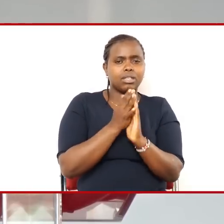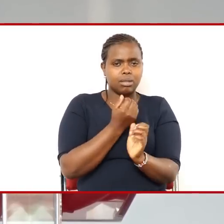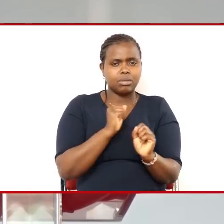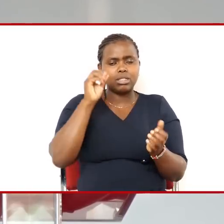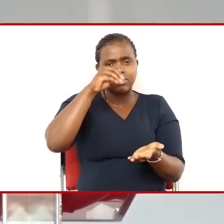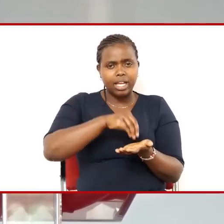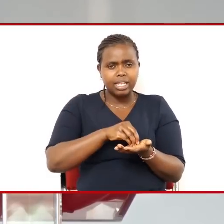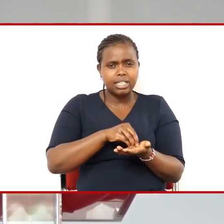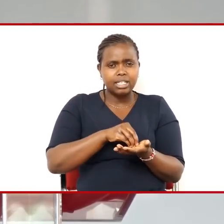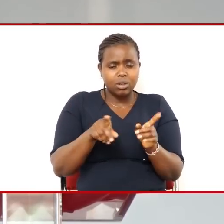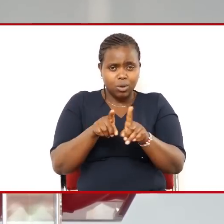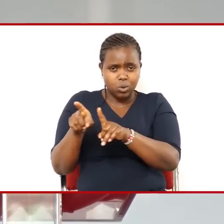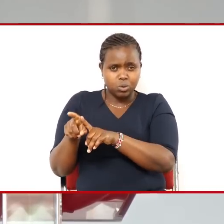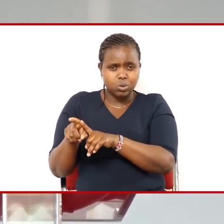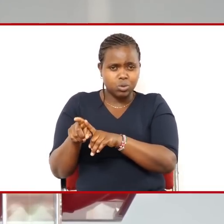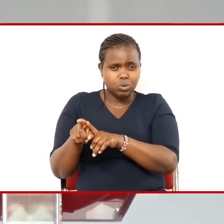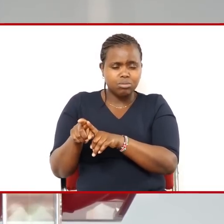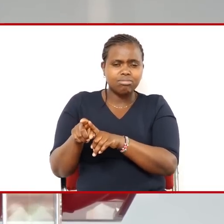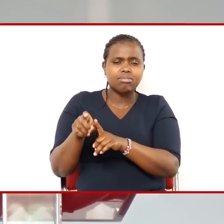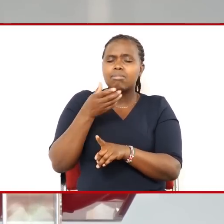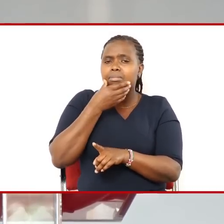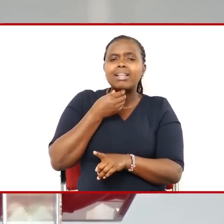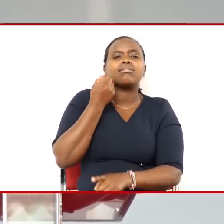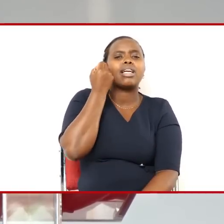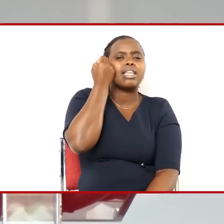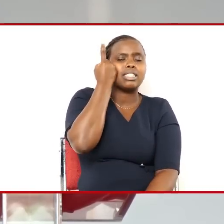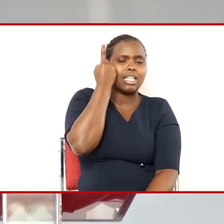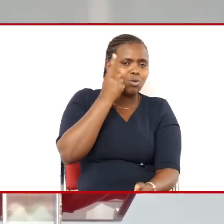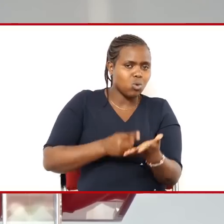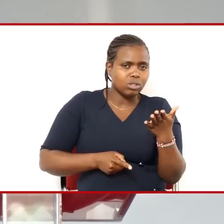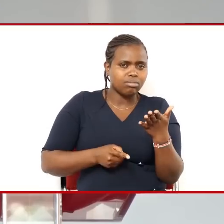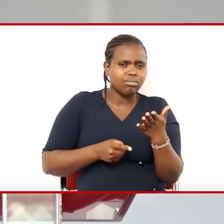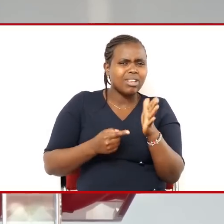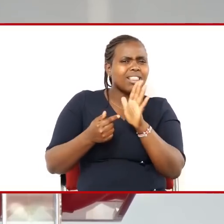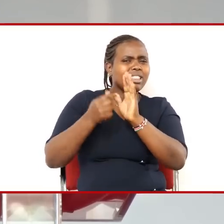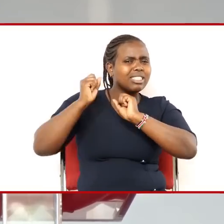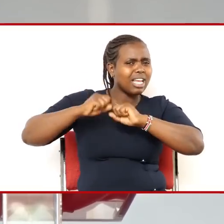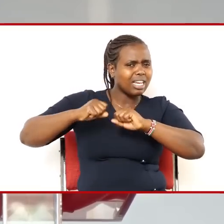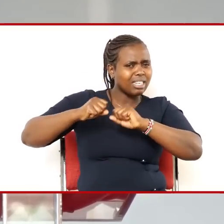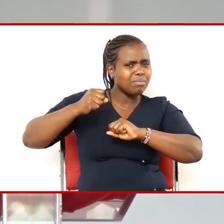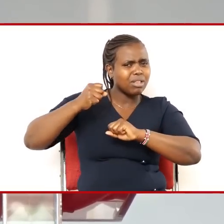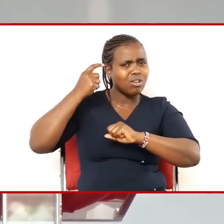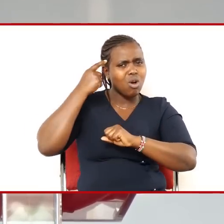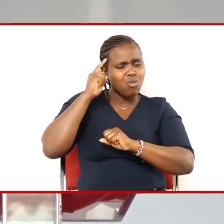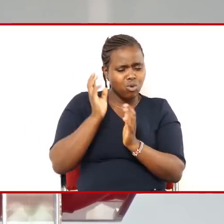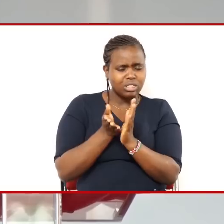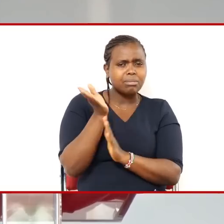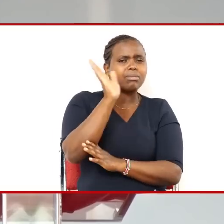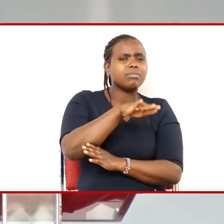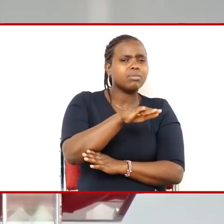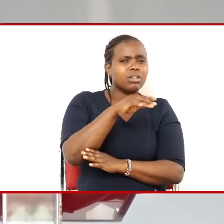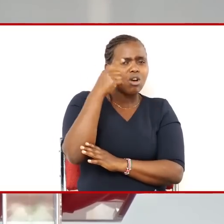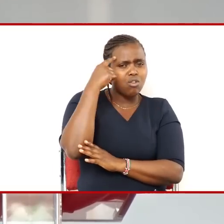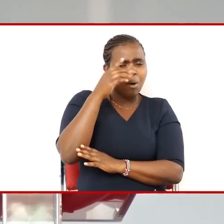restoration. And he had to understand that, that the symbolic of the restoration of